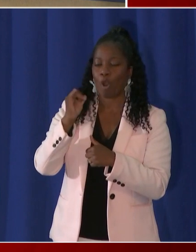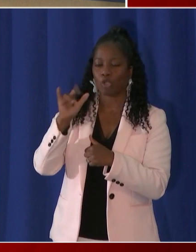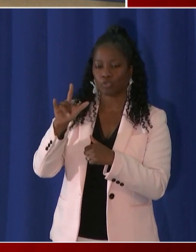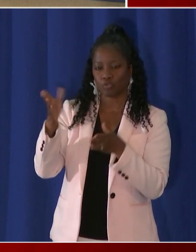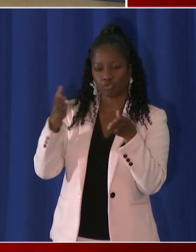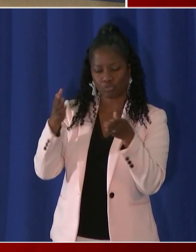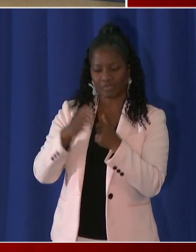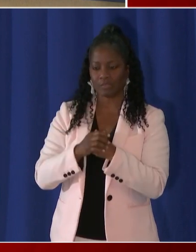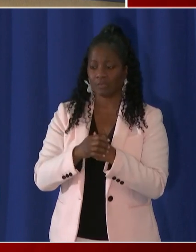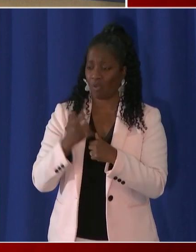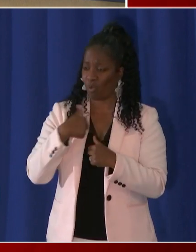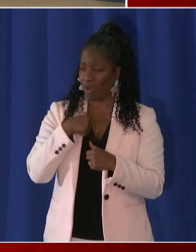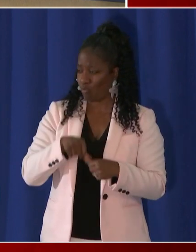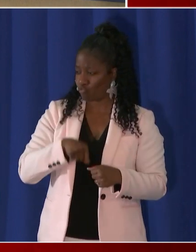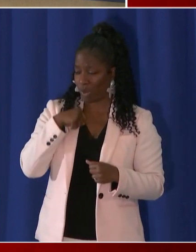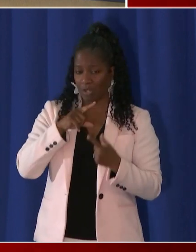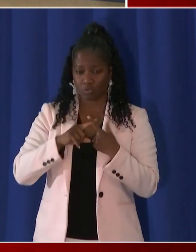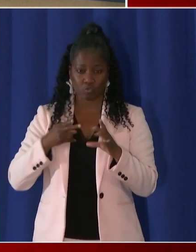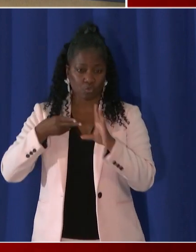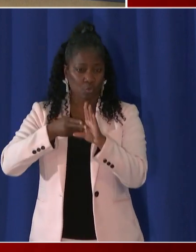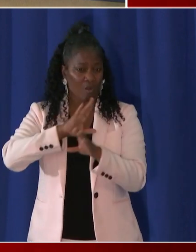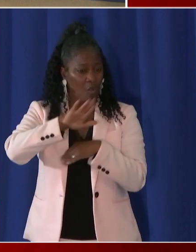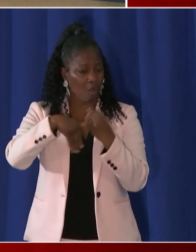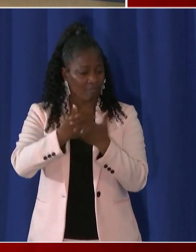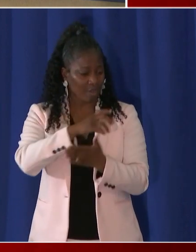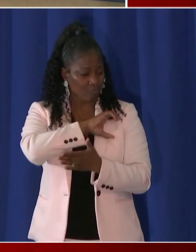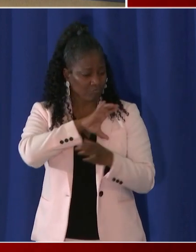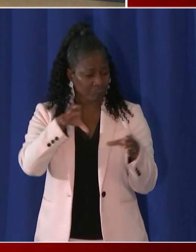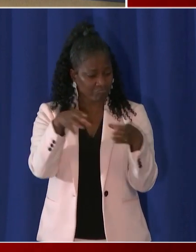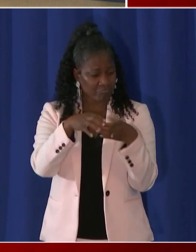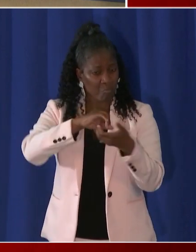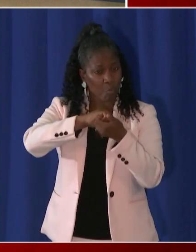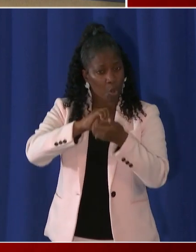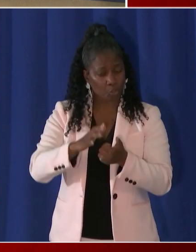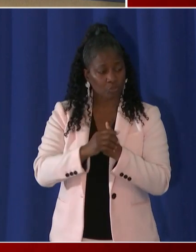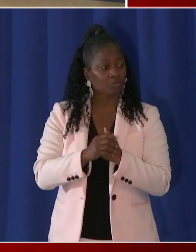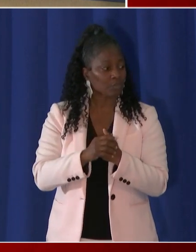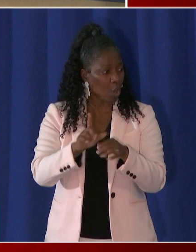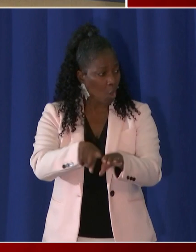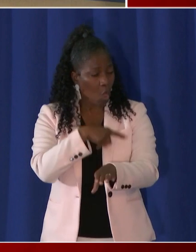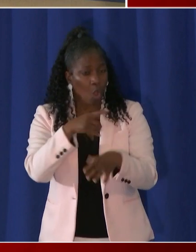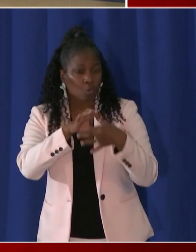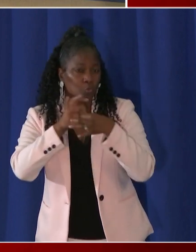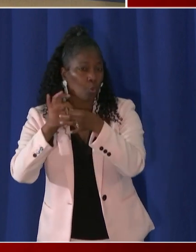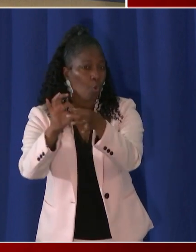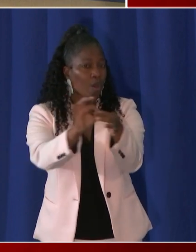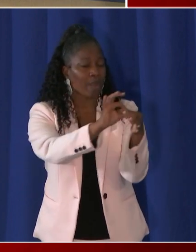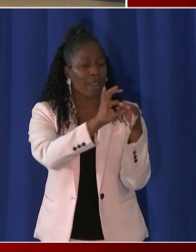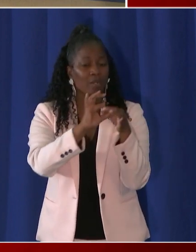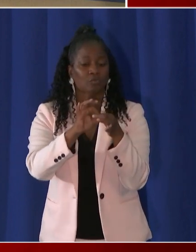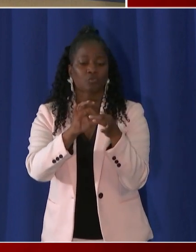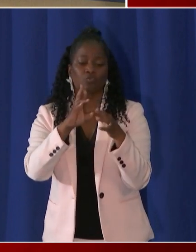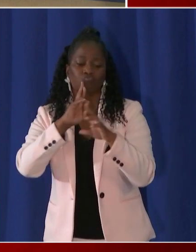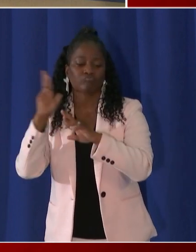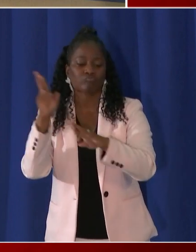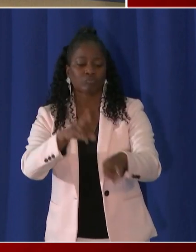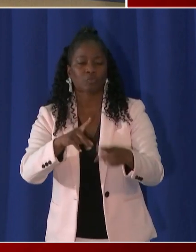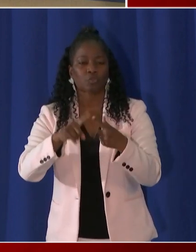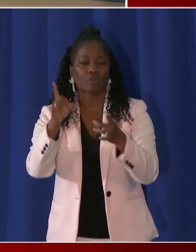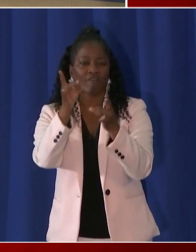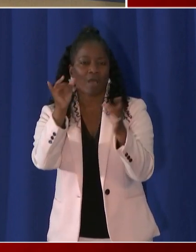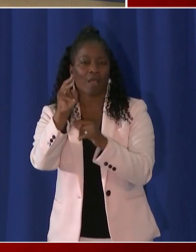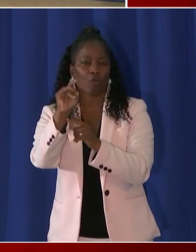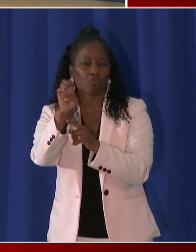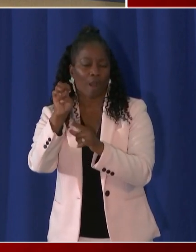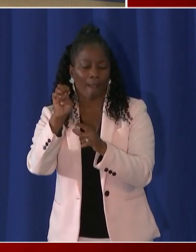to join with our law enforcement partners in a coordinated and partnered response to reduce violent crime through the Violent